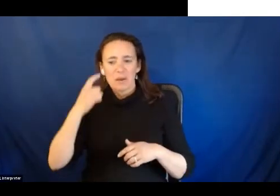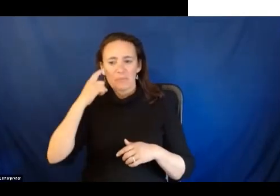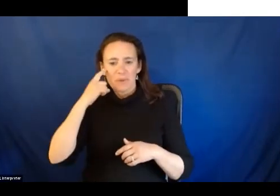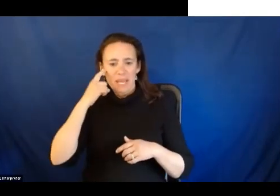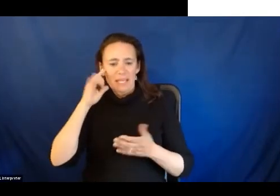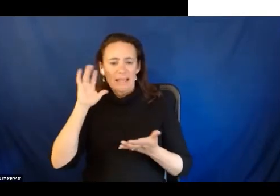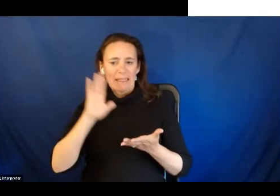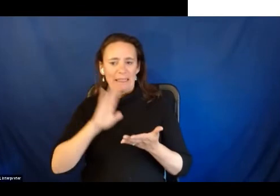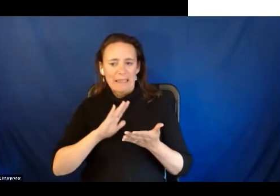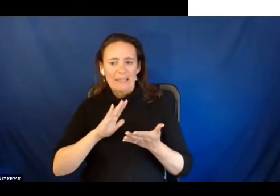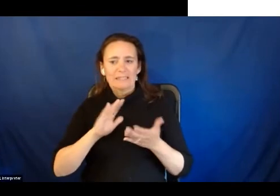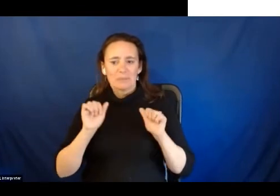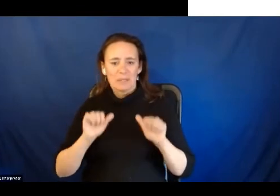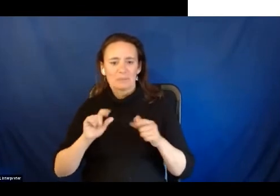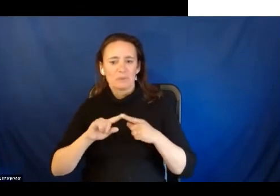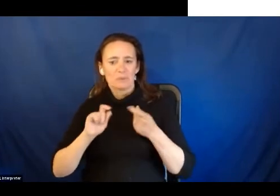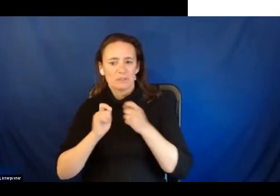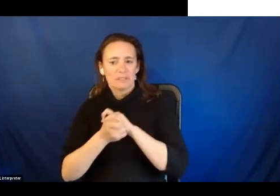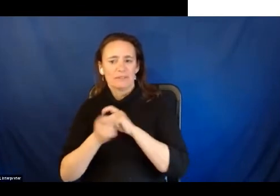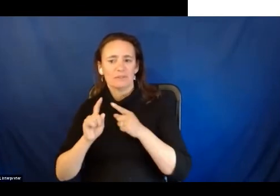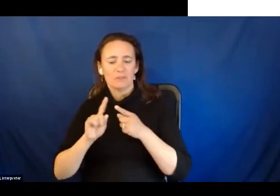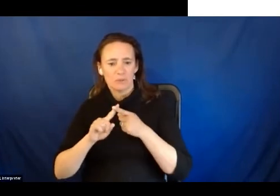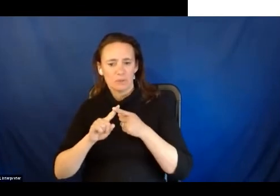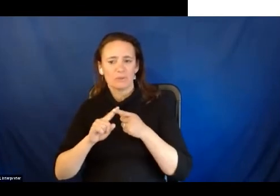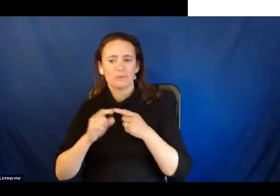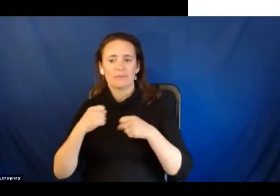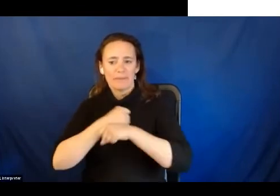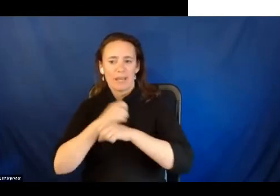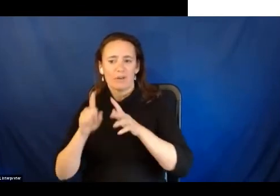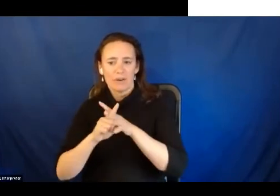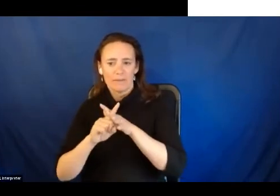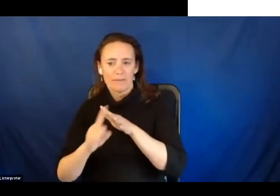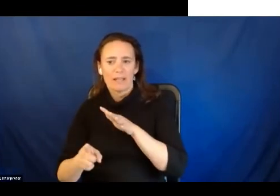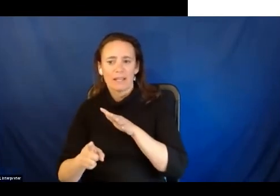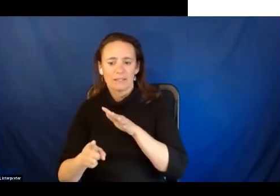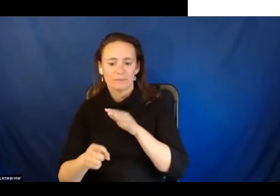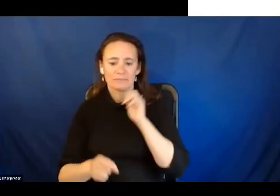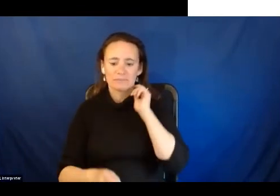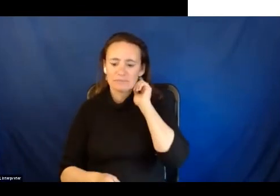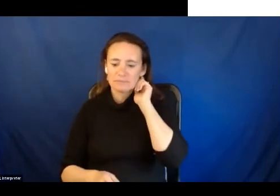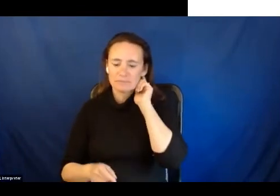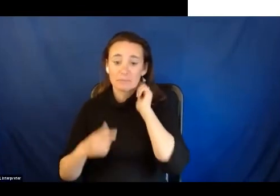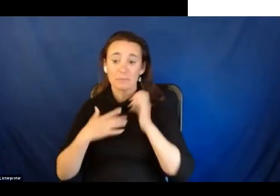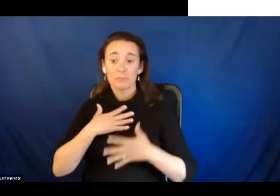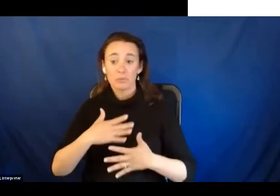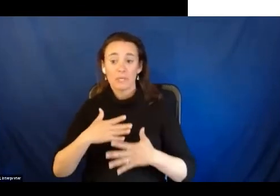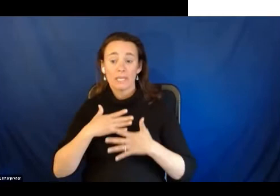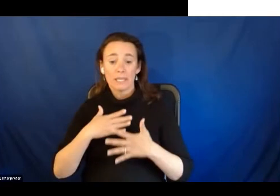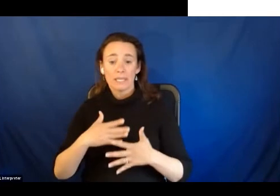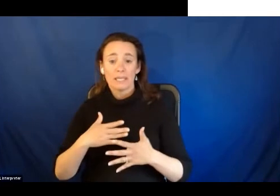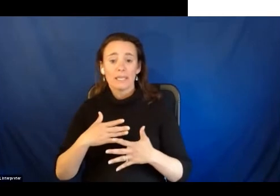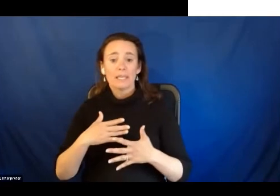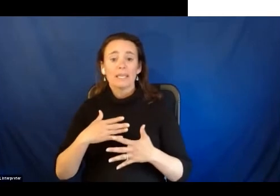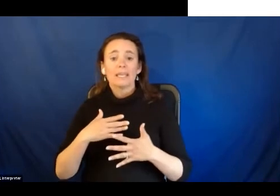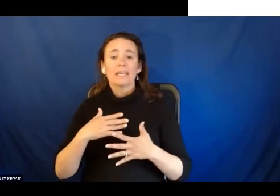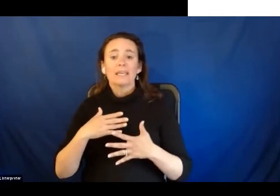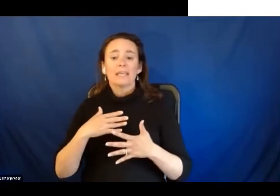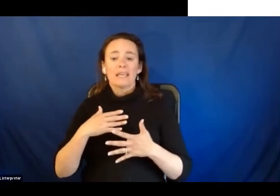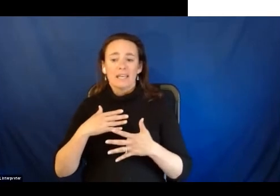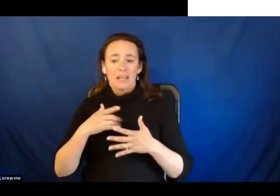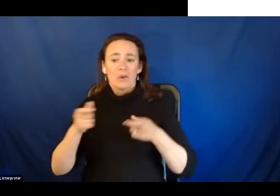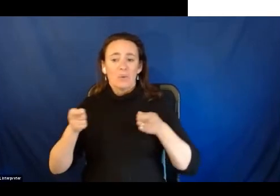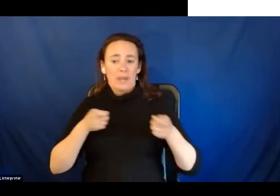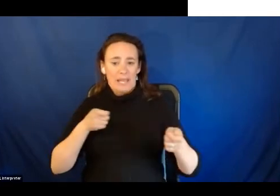shift into fight or flight. Breathing is regulated by that autonomic